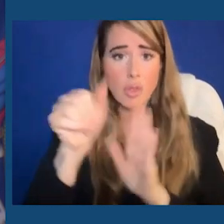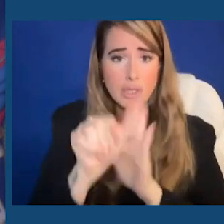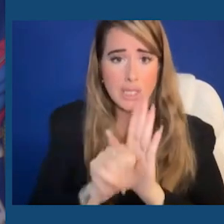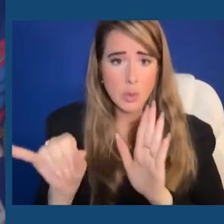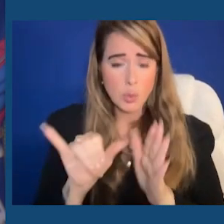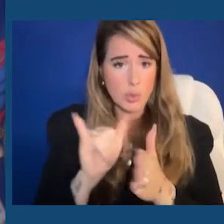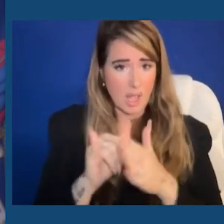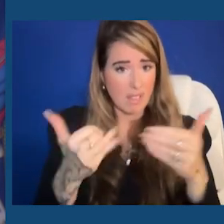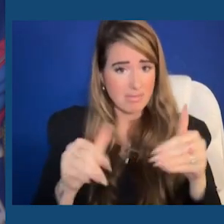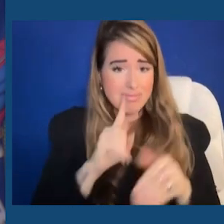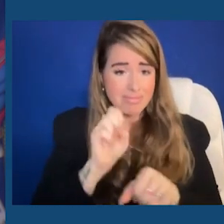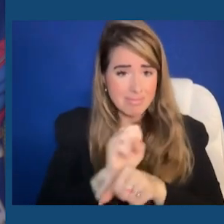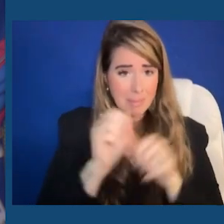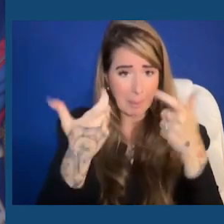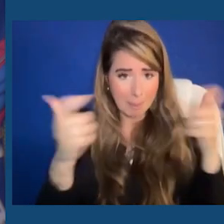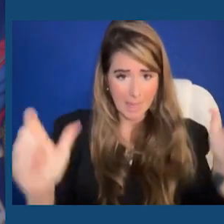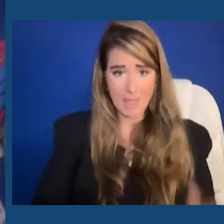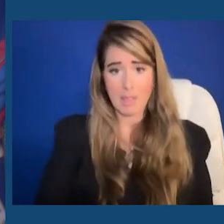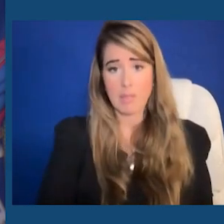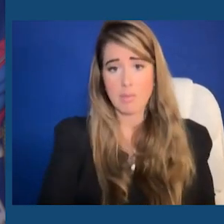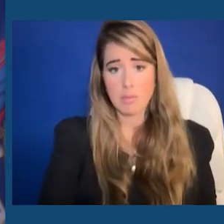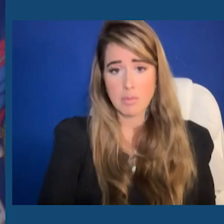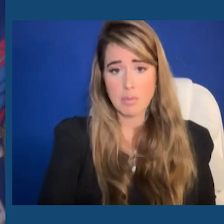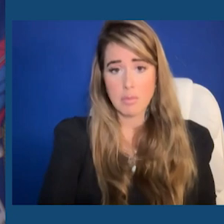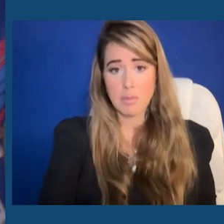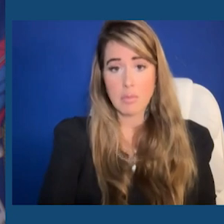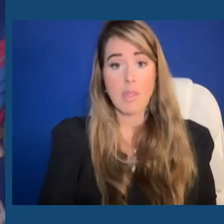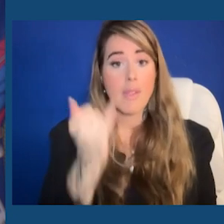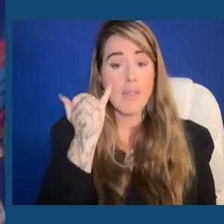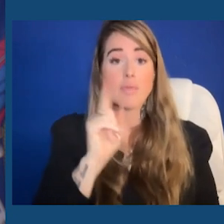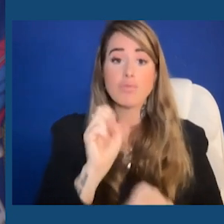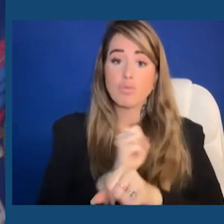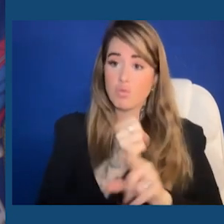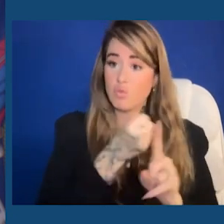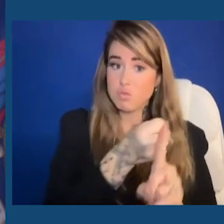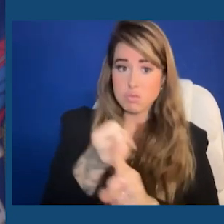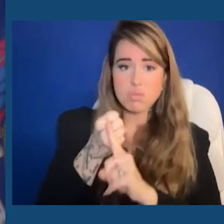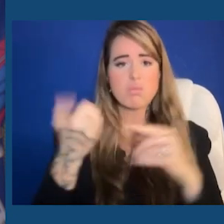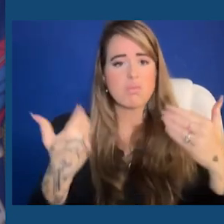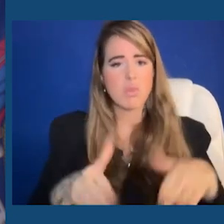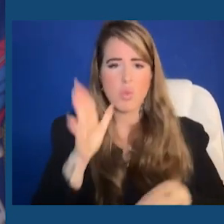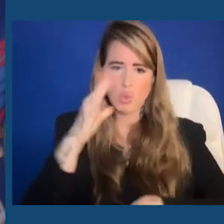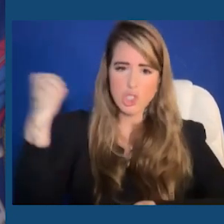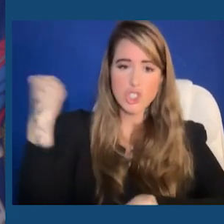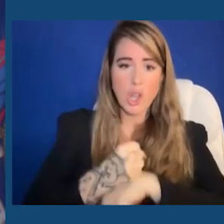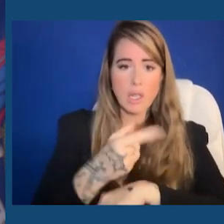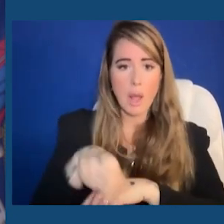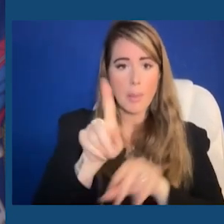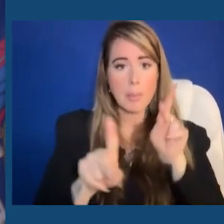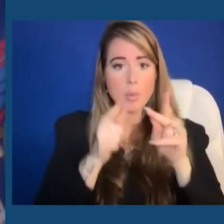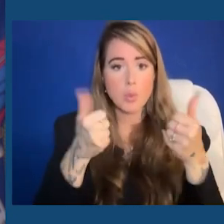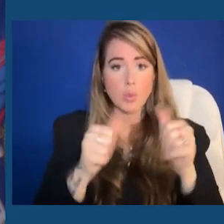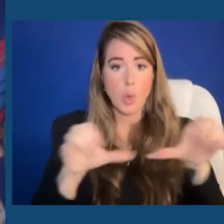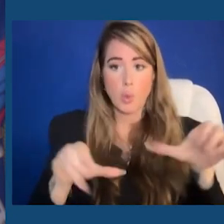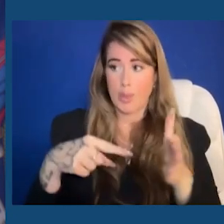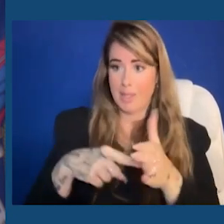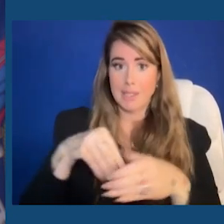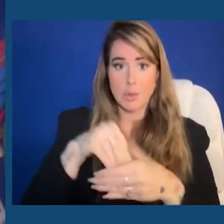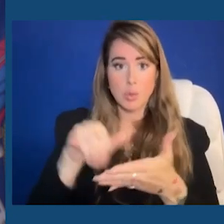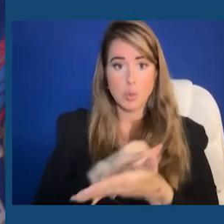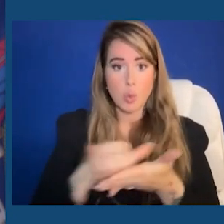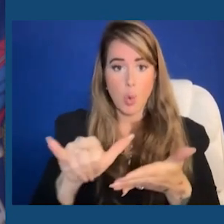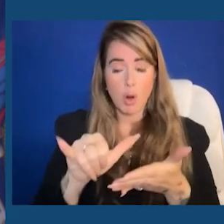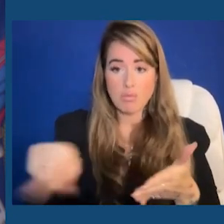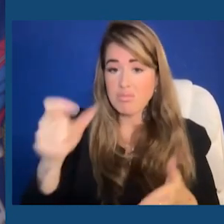is. Then we can really make a difference and shut them down and know what they're trying to do here in New York, it's not going to